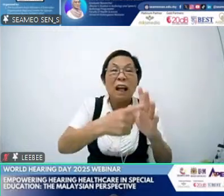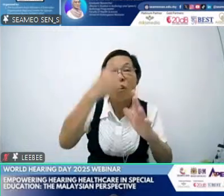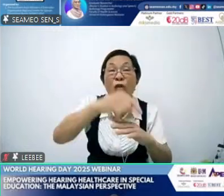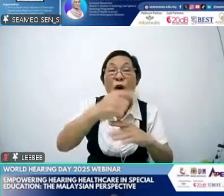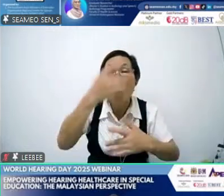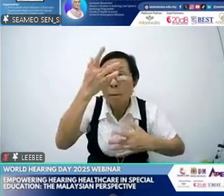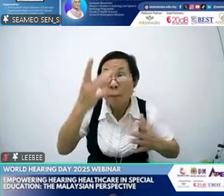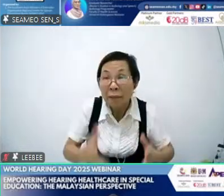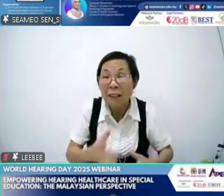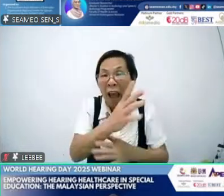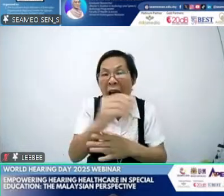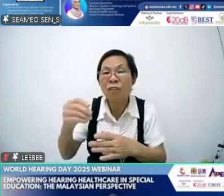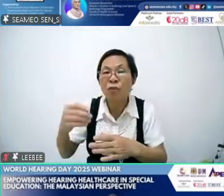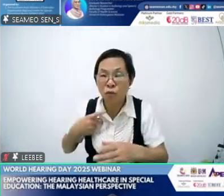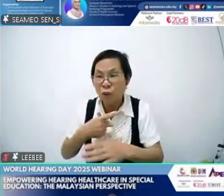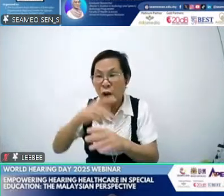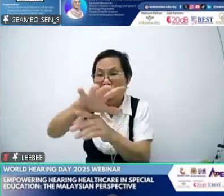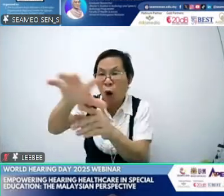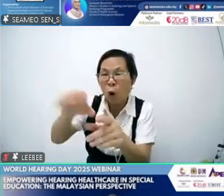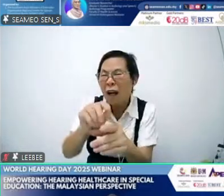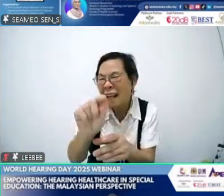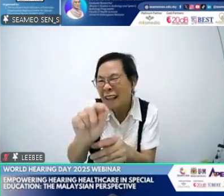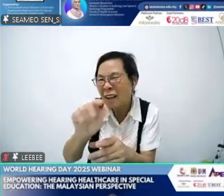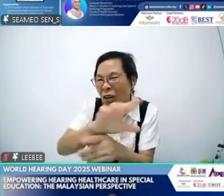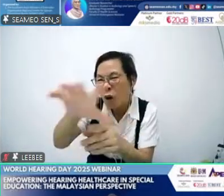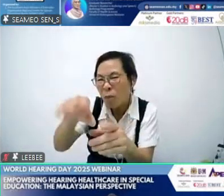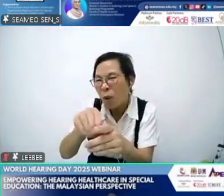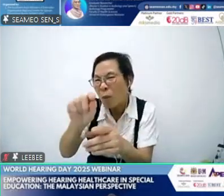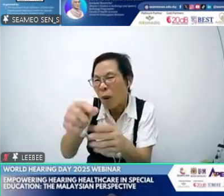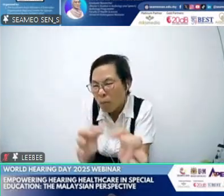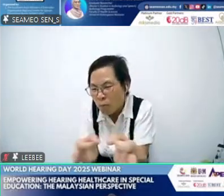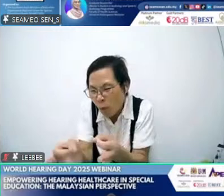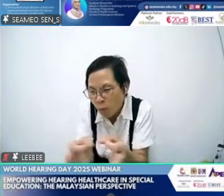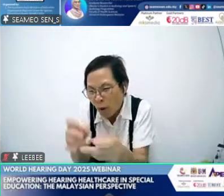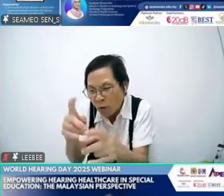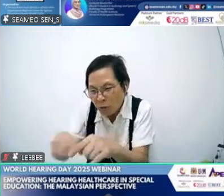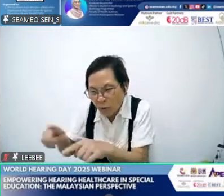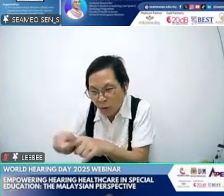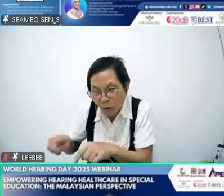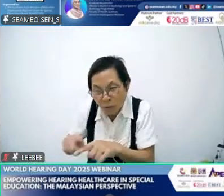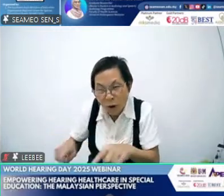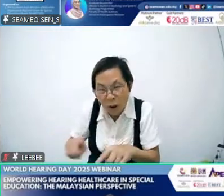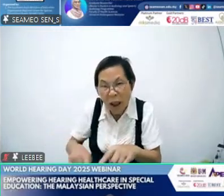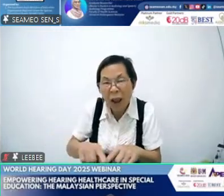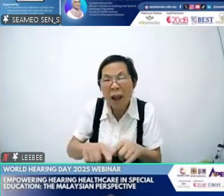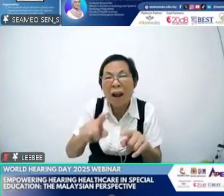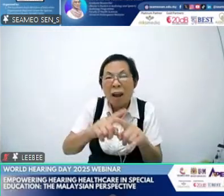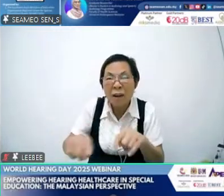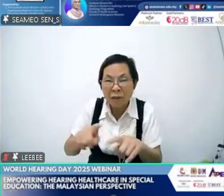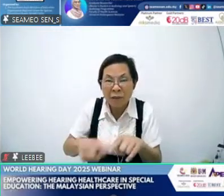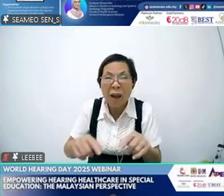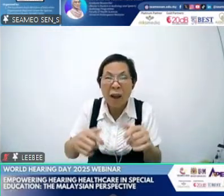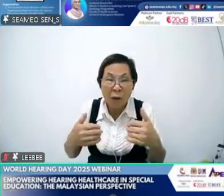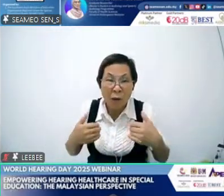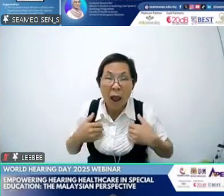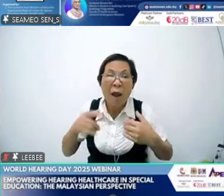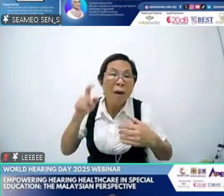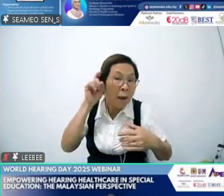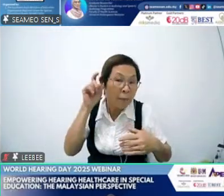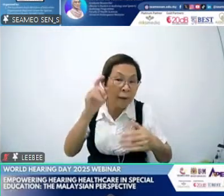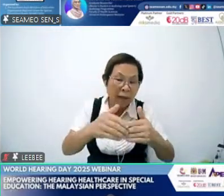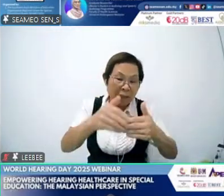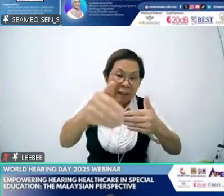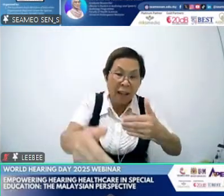we also included a bit of explanation on the difference between analog and digital hearing aids. The next